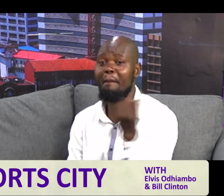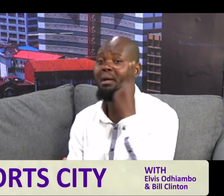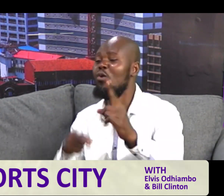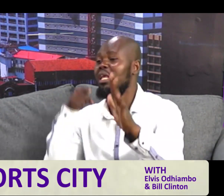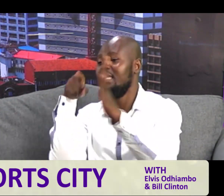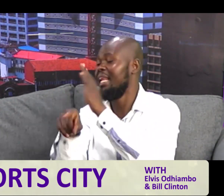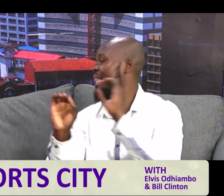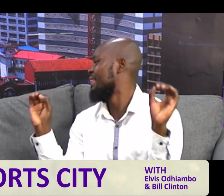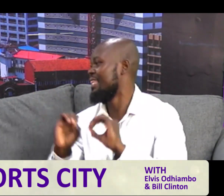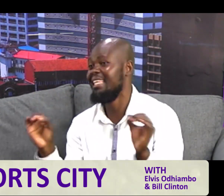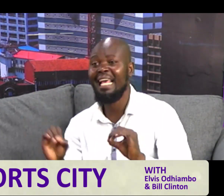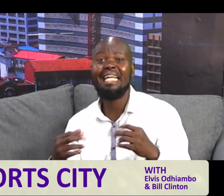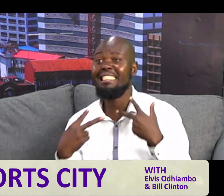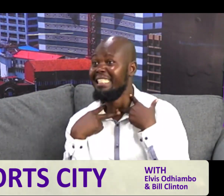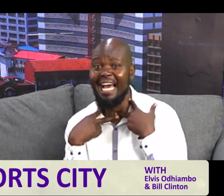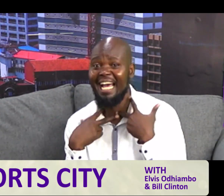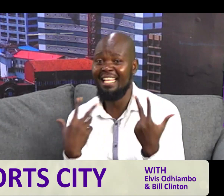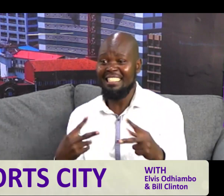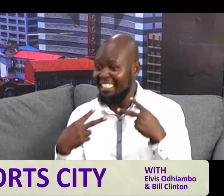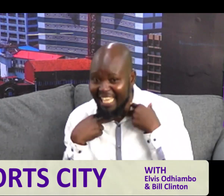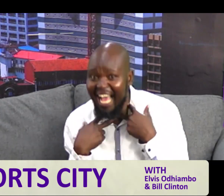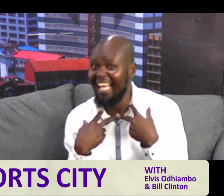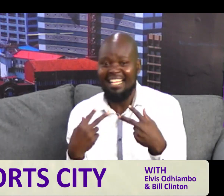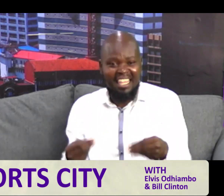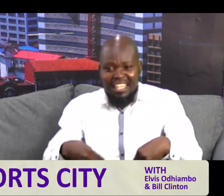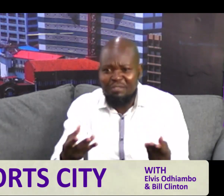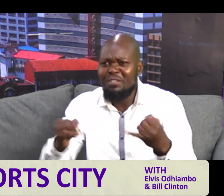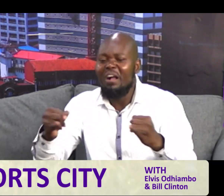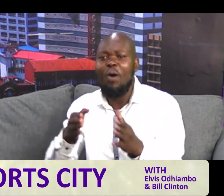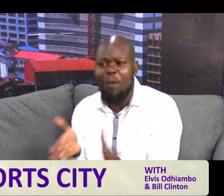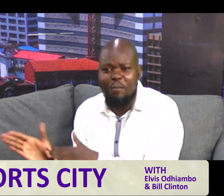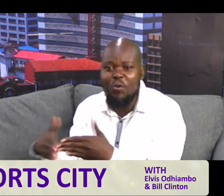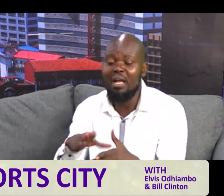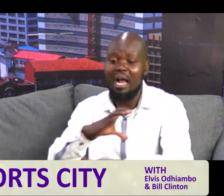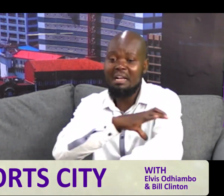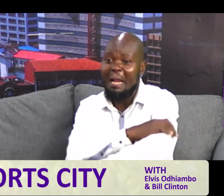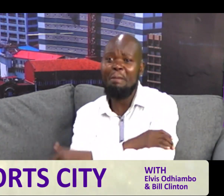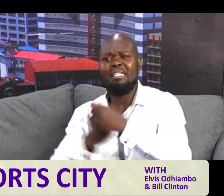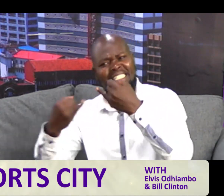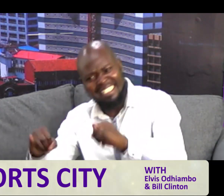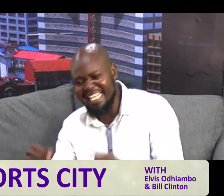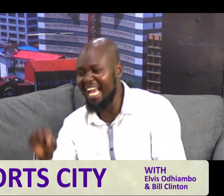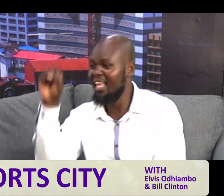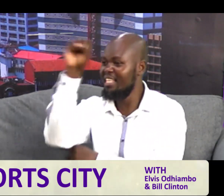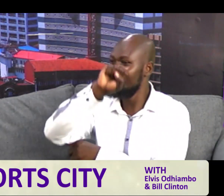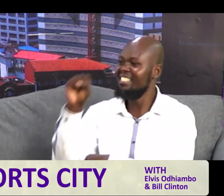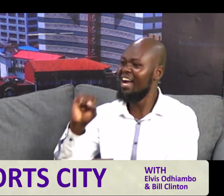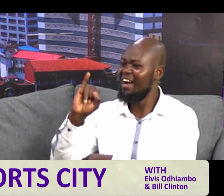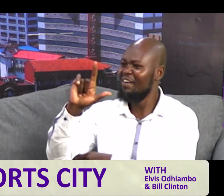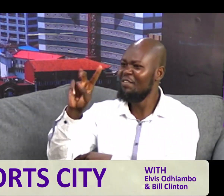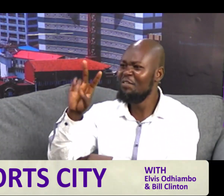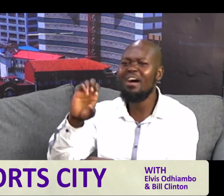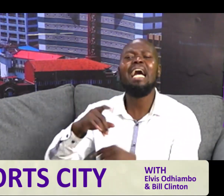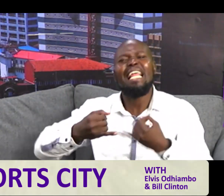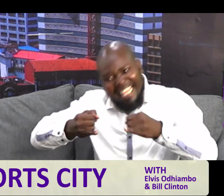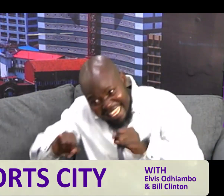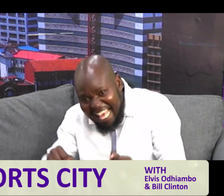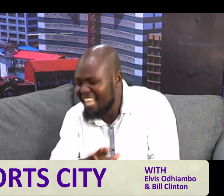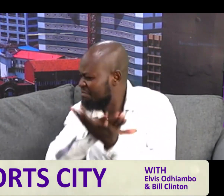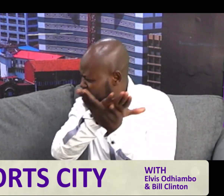very much lucky because we saw that Haaland didn't score because they had really marked him very much. Right. And